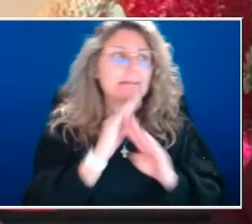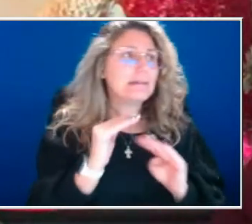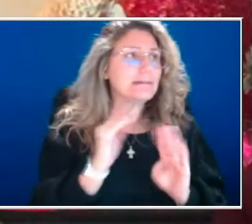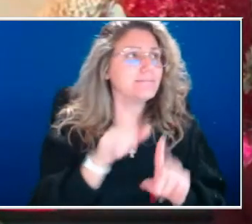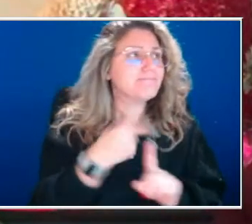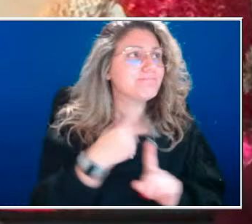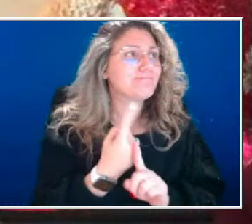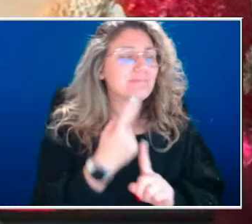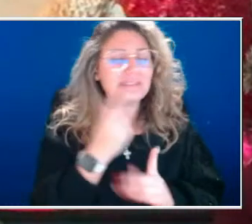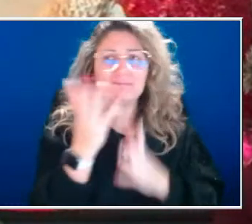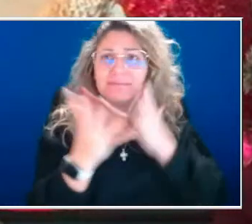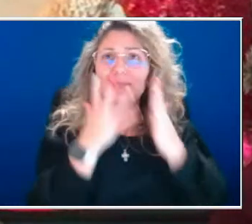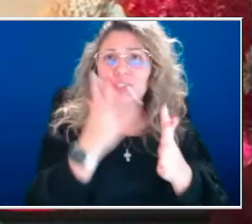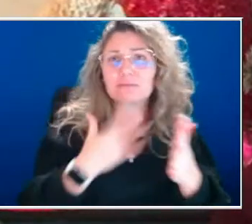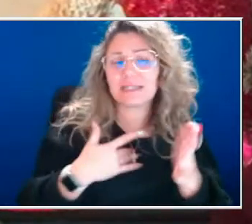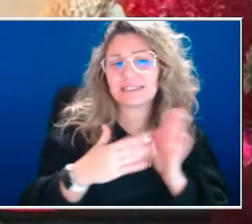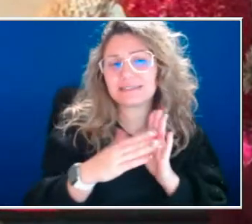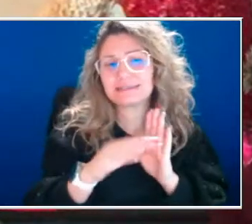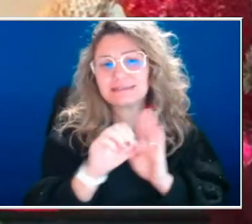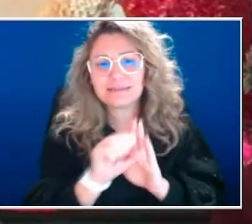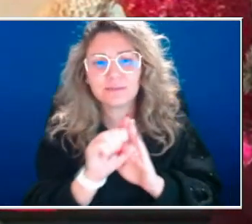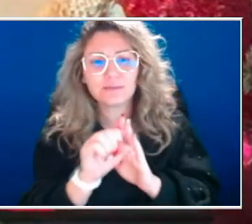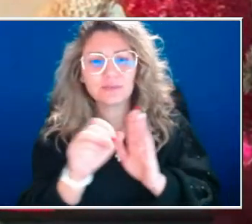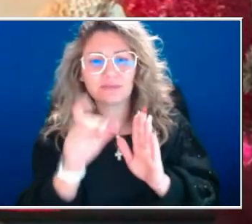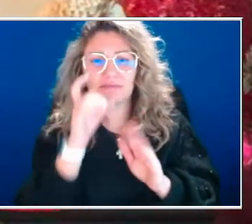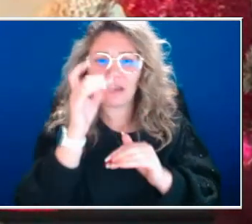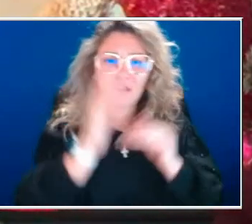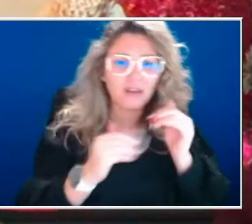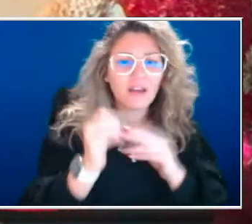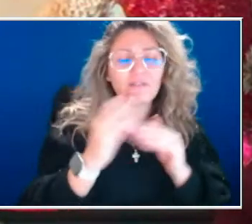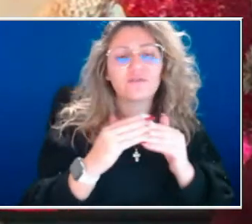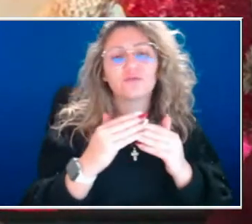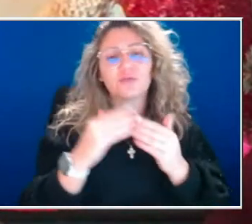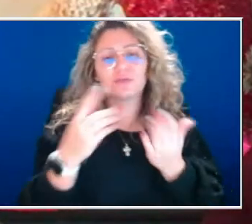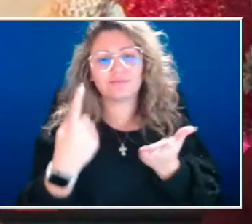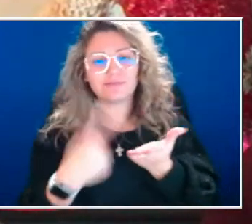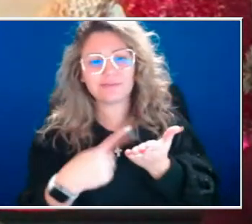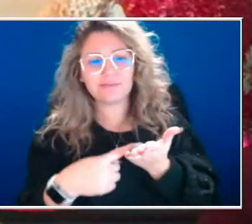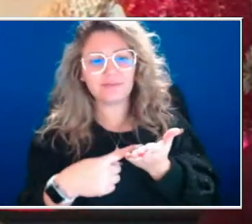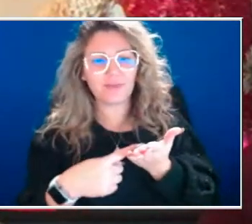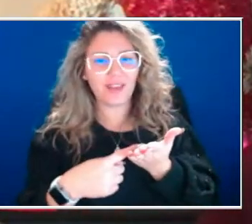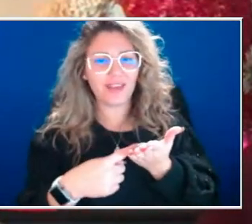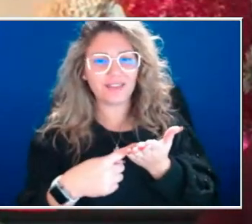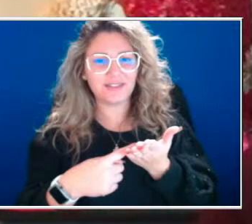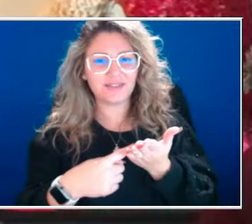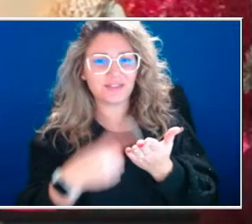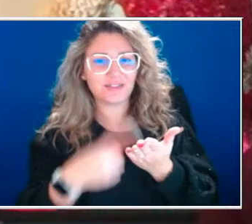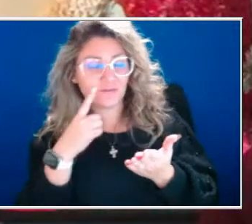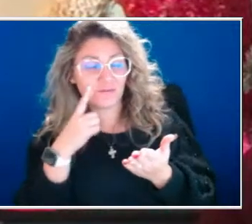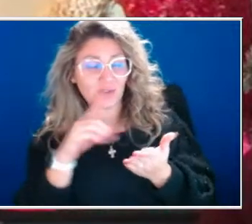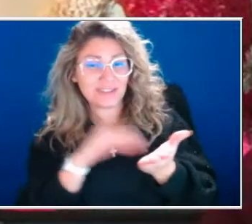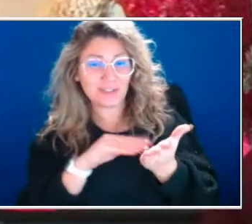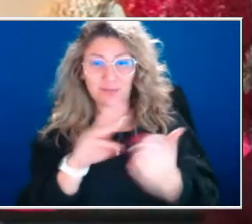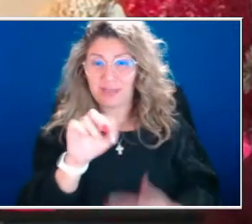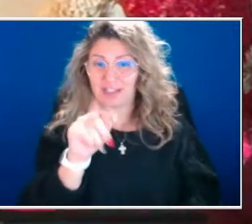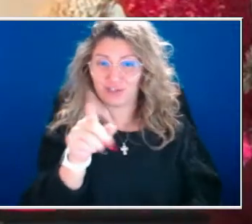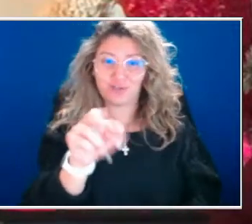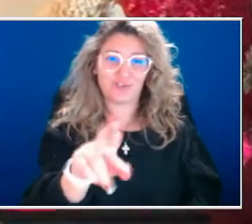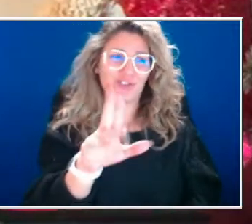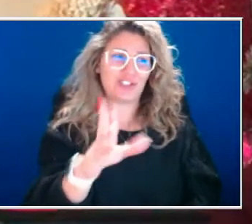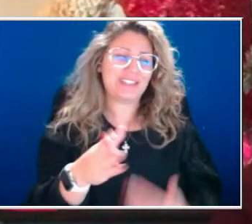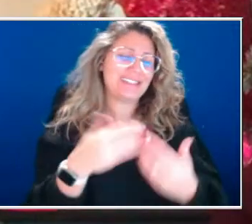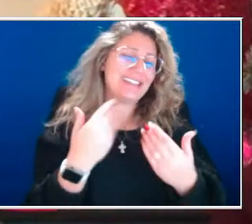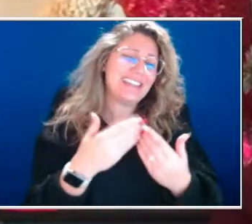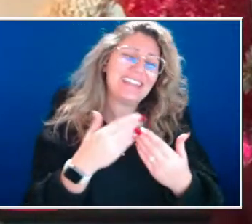about their symptoms, are uncomfortable about discussing them, and to Dr. Meister's credit, she's just very easy to talk